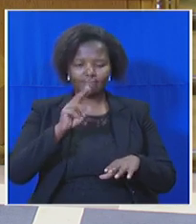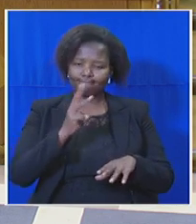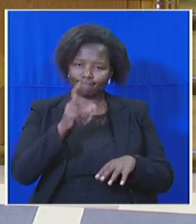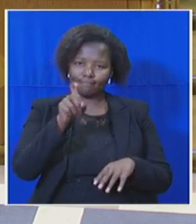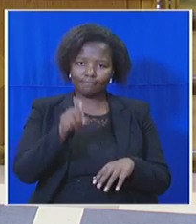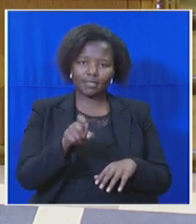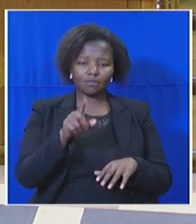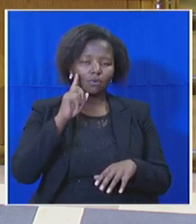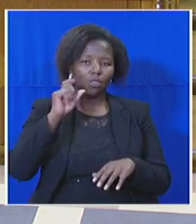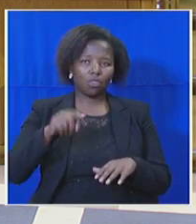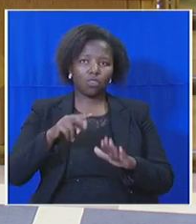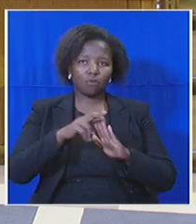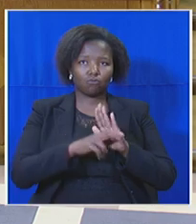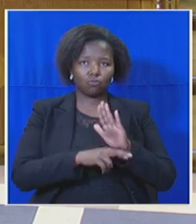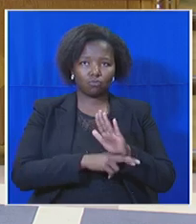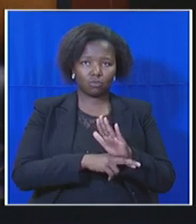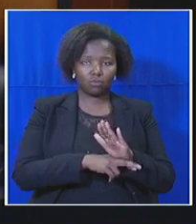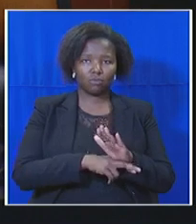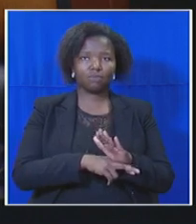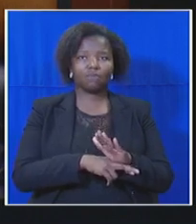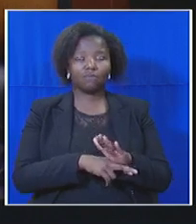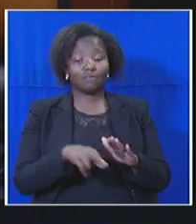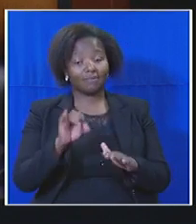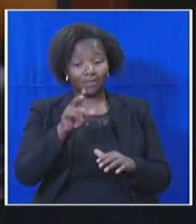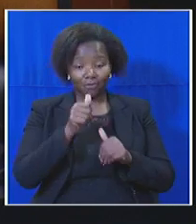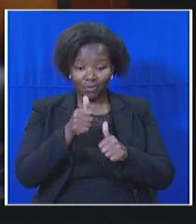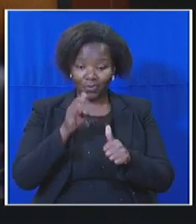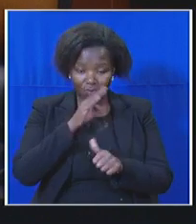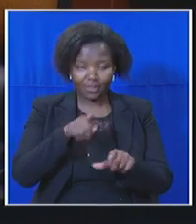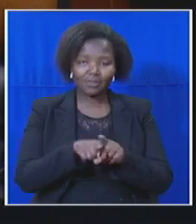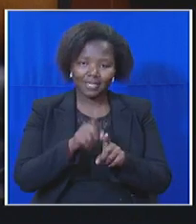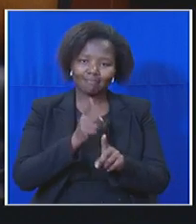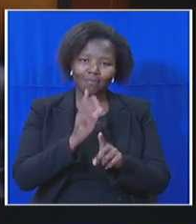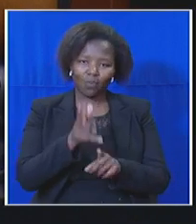for those transgressors. There will be consequences if you don't obey.